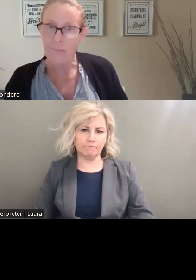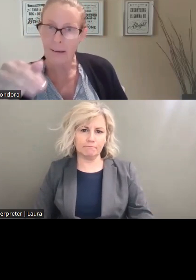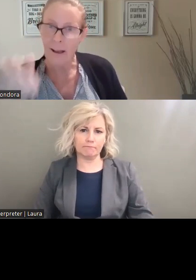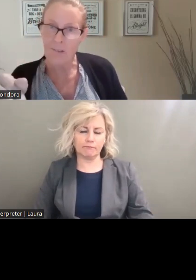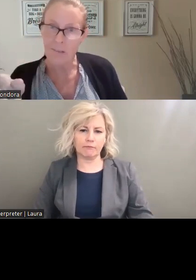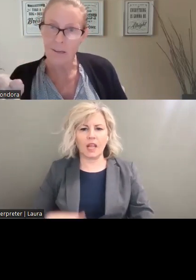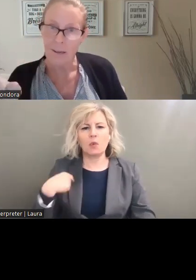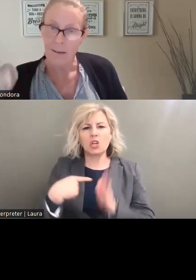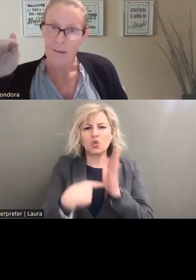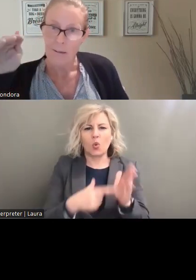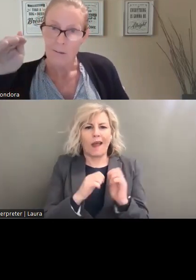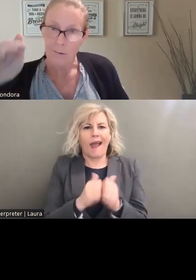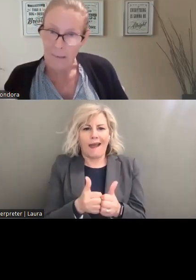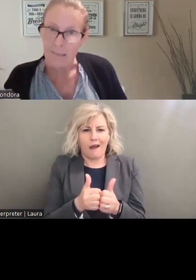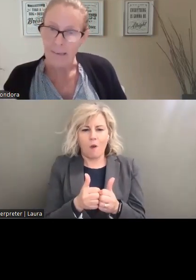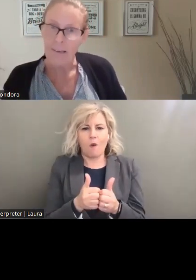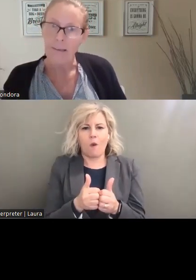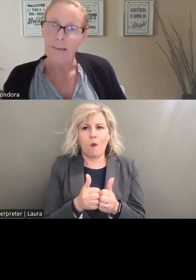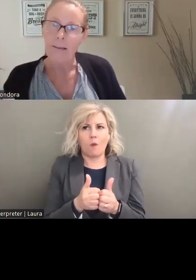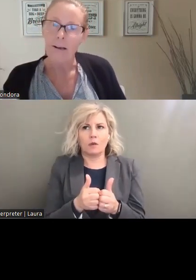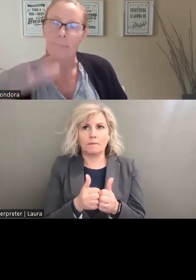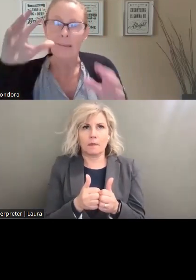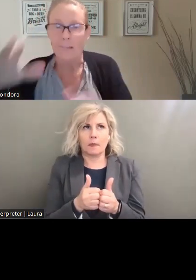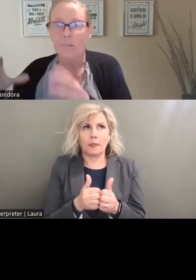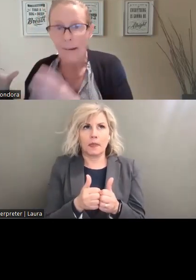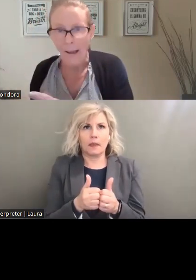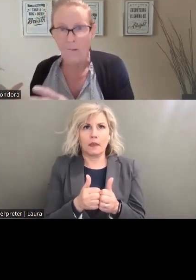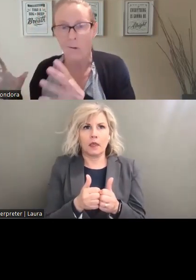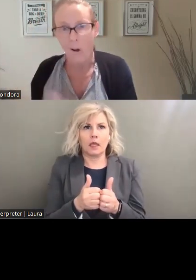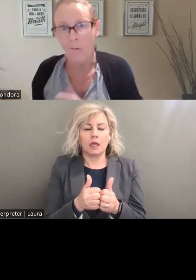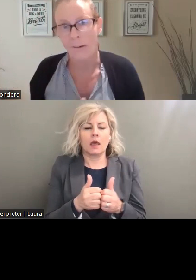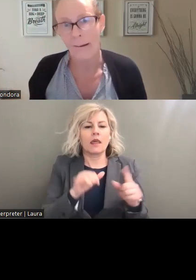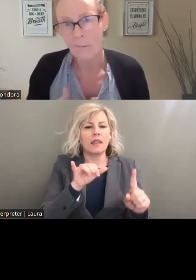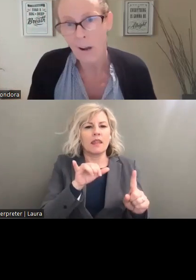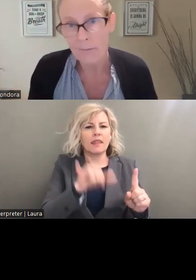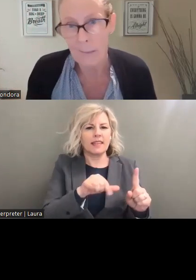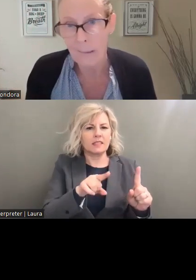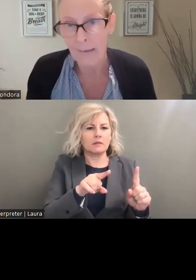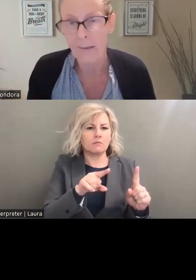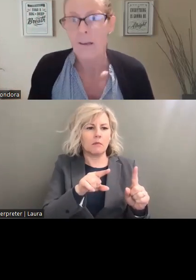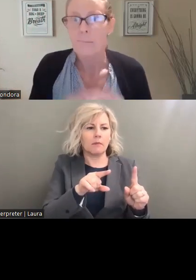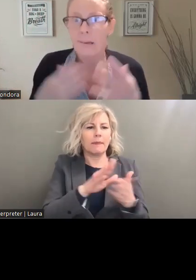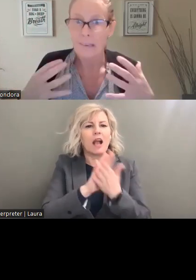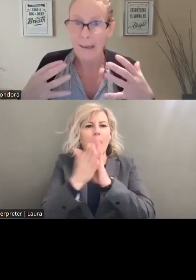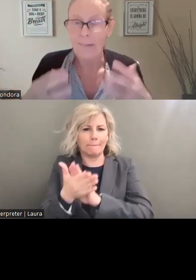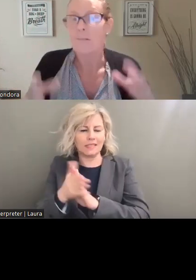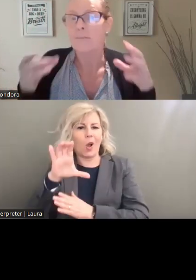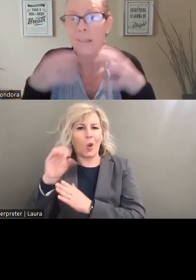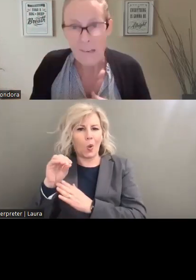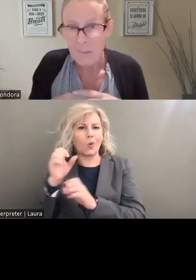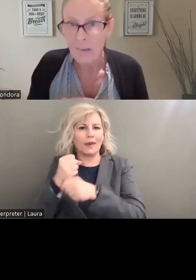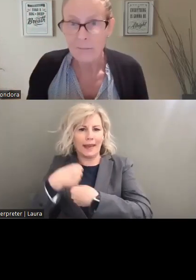how this might actually translate into an actual co-created recovery plan. Because